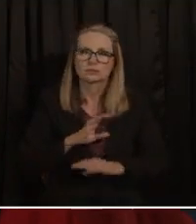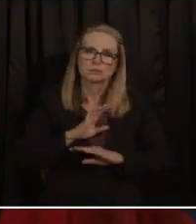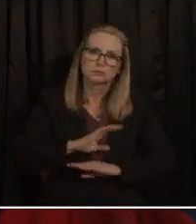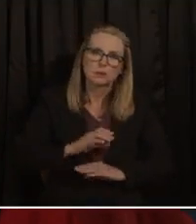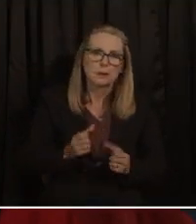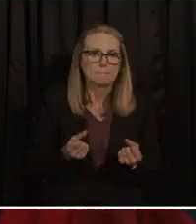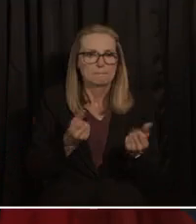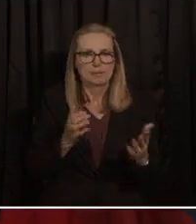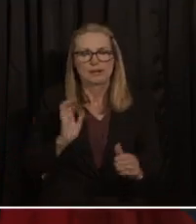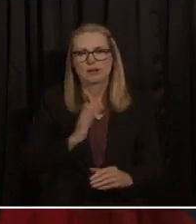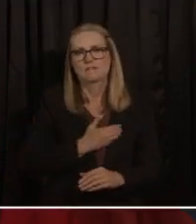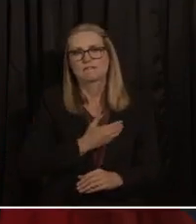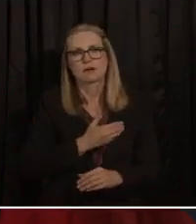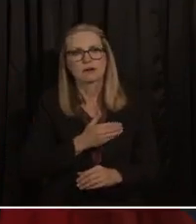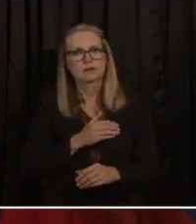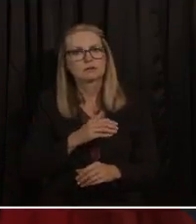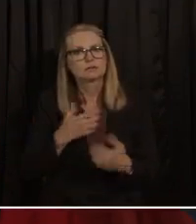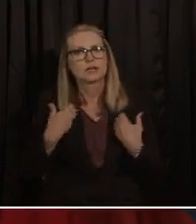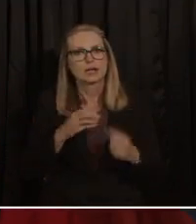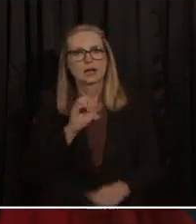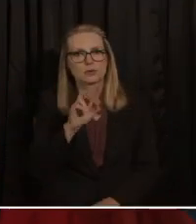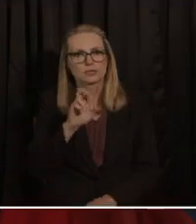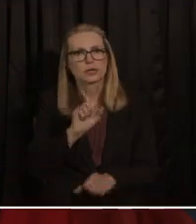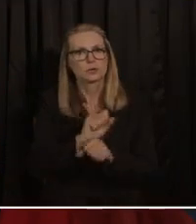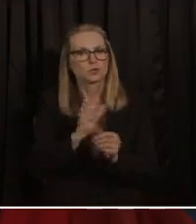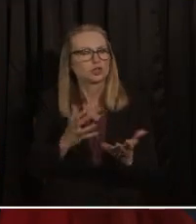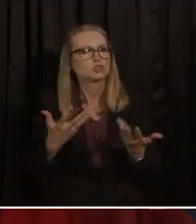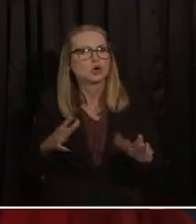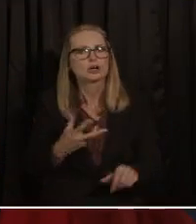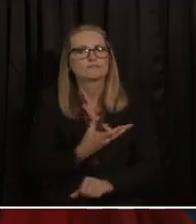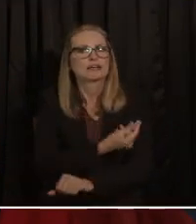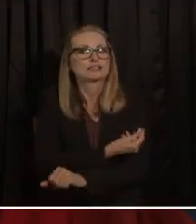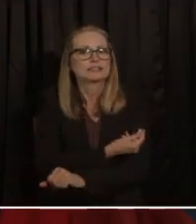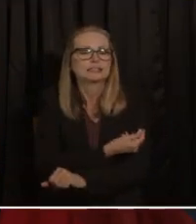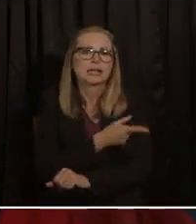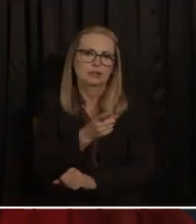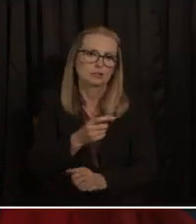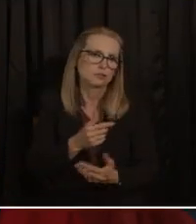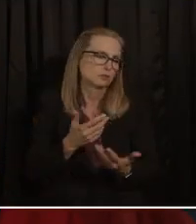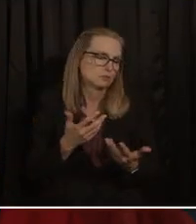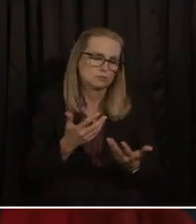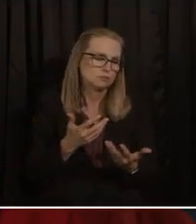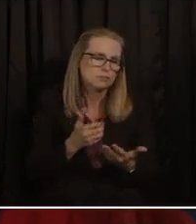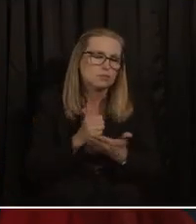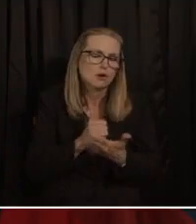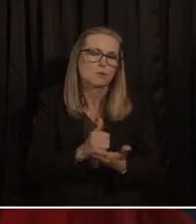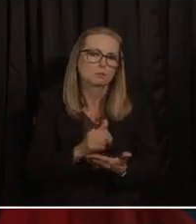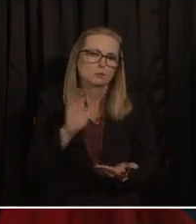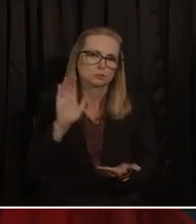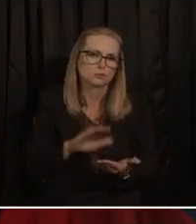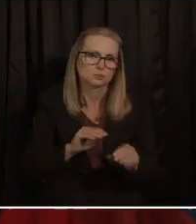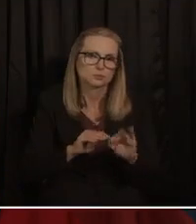rural Colorado who are already successfully vaccinated. One more question.